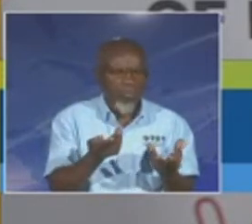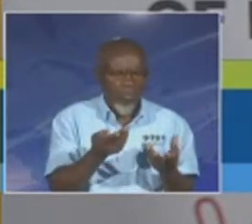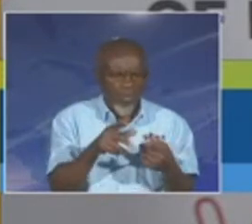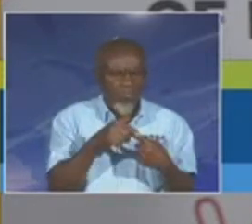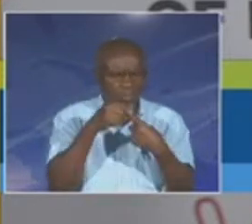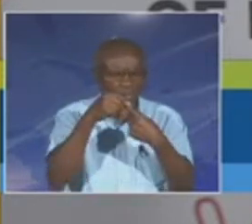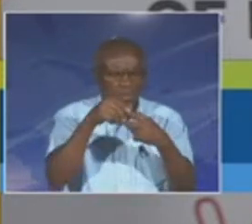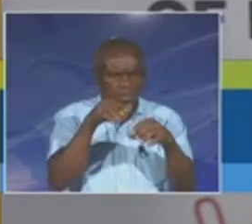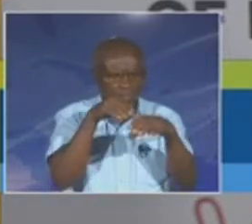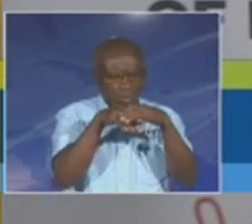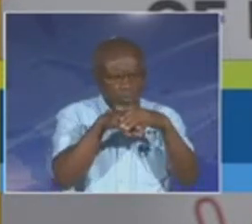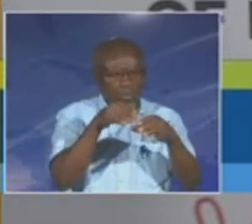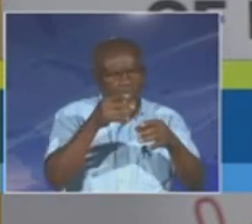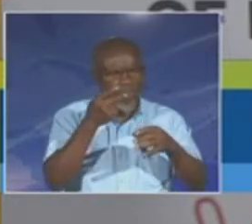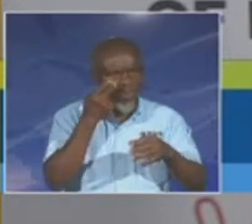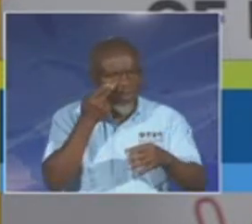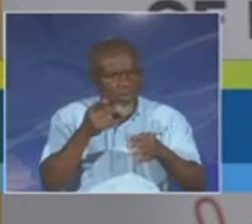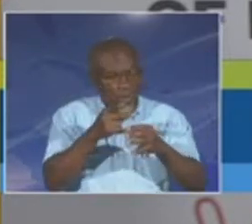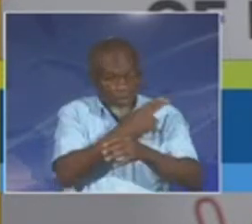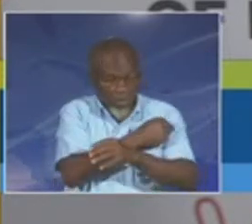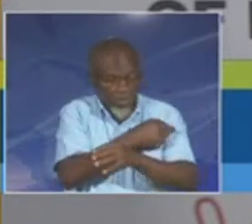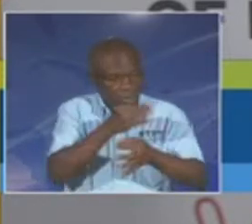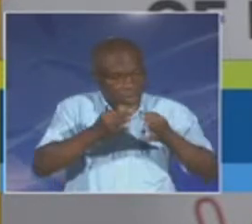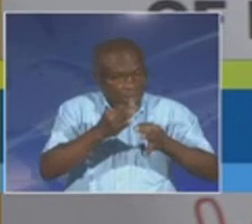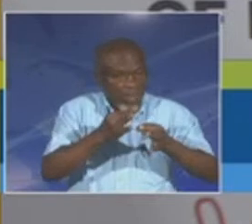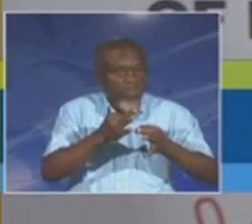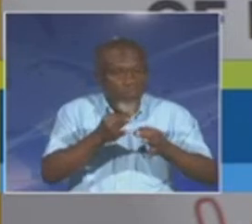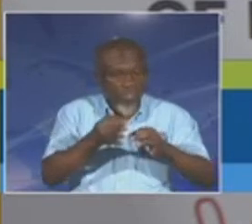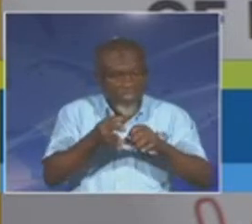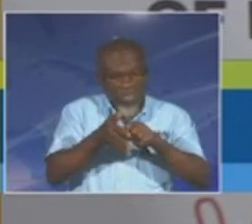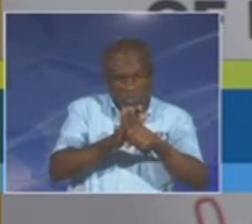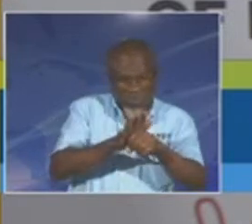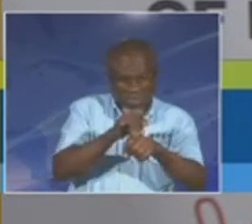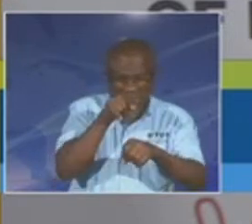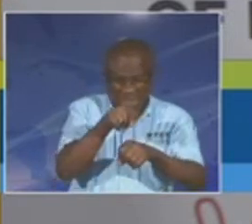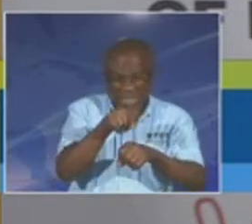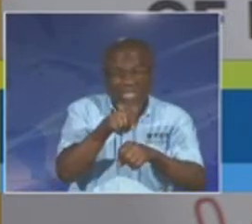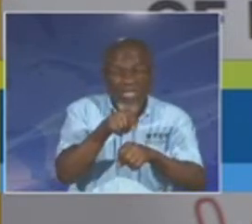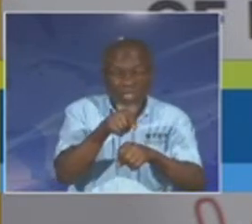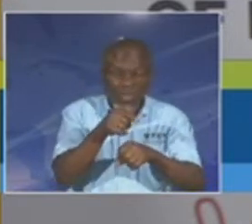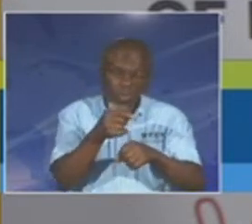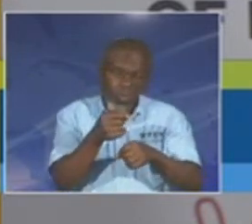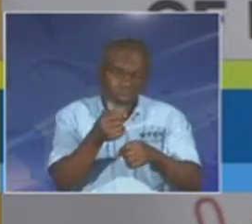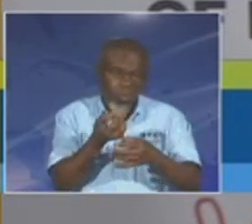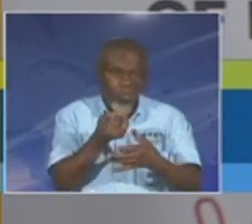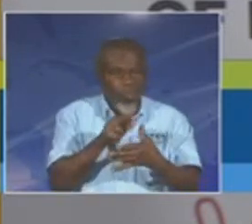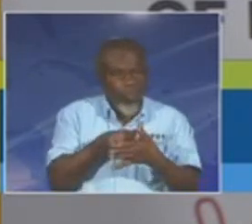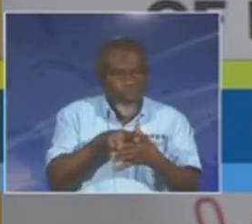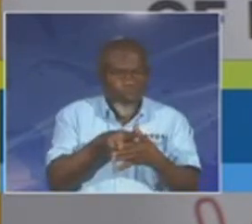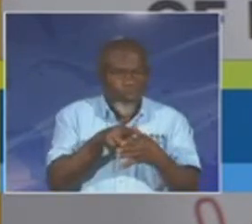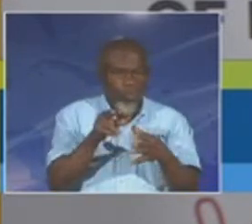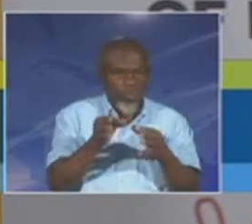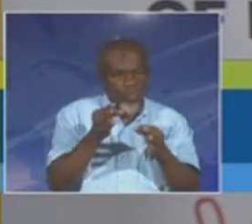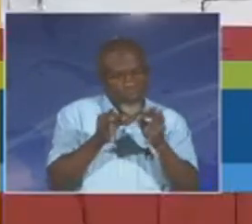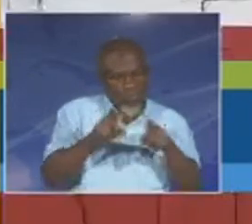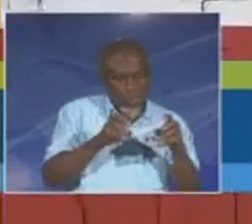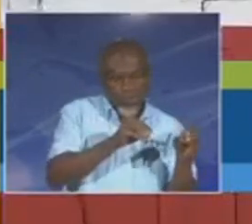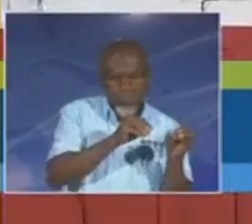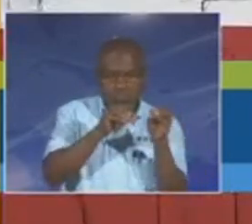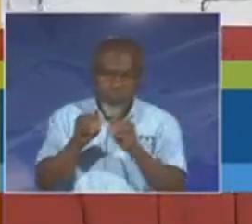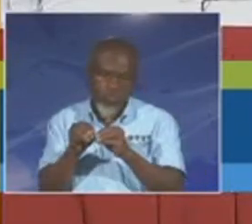to know quickly if they are COVID or not. So our management will be geared towards the parallel system or the regular system. So Dr.